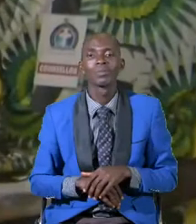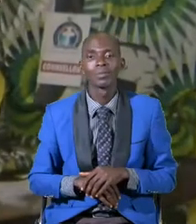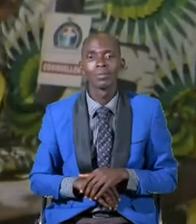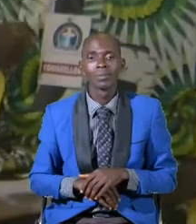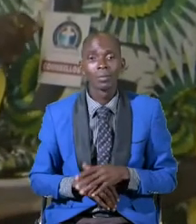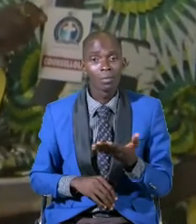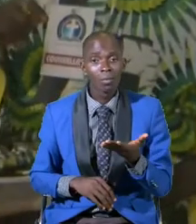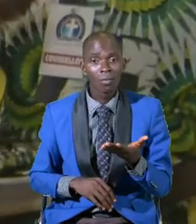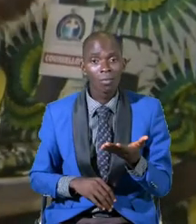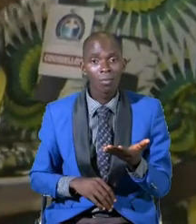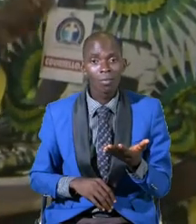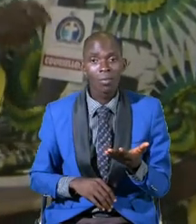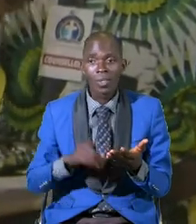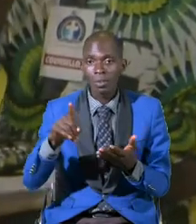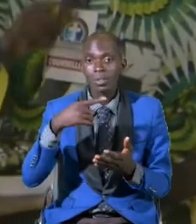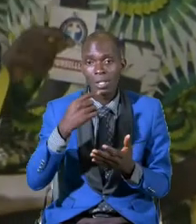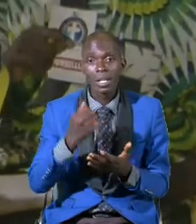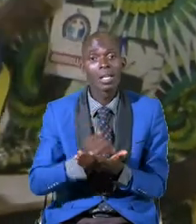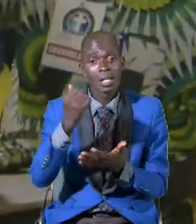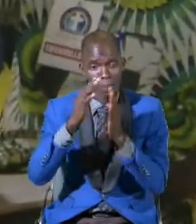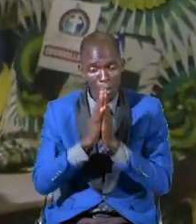I like the amen, but you know, that's for me.